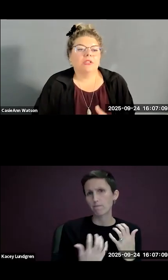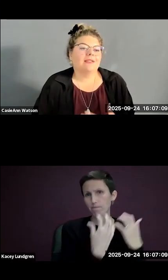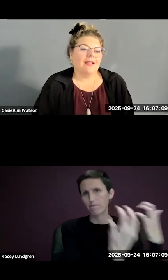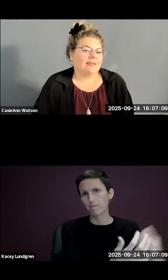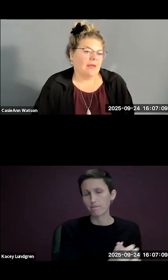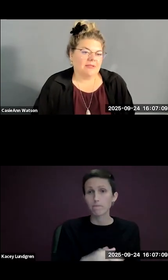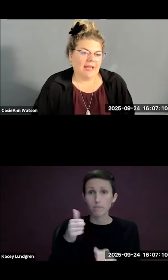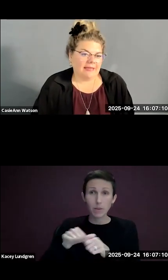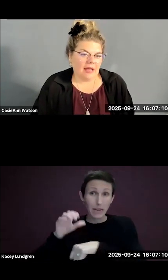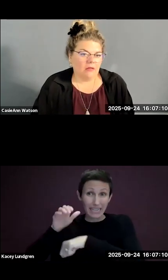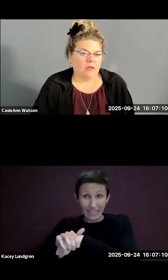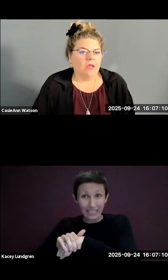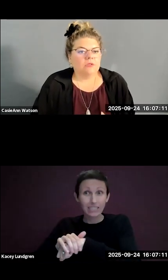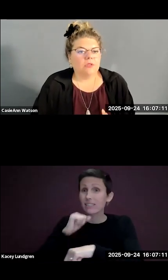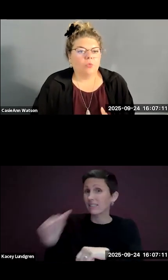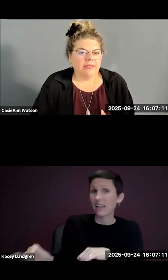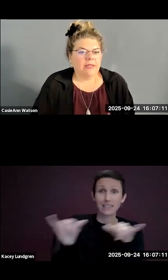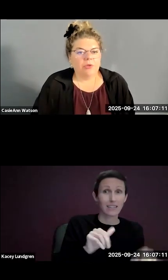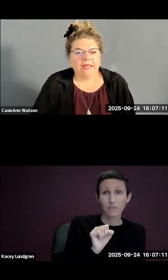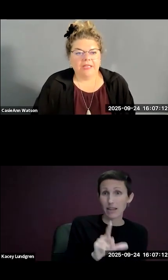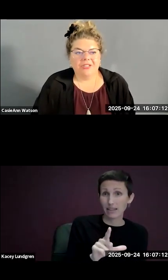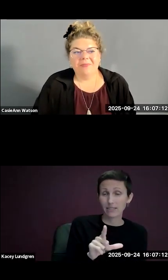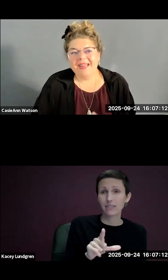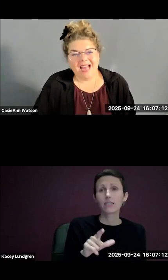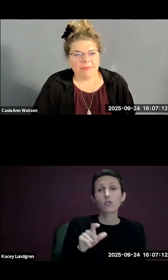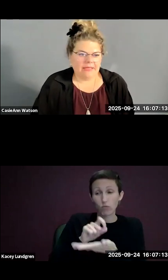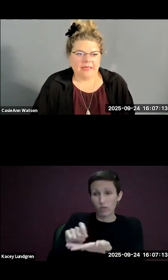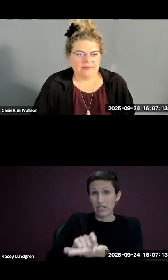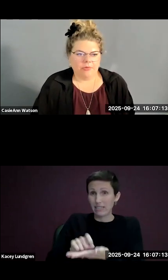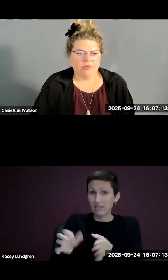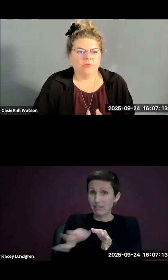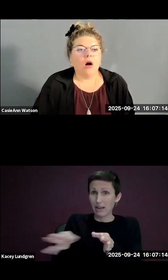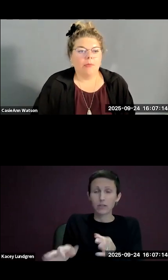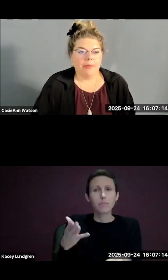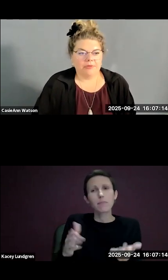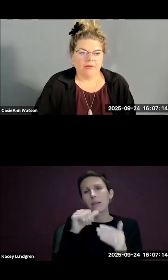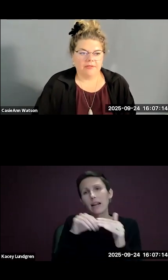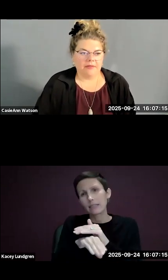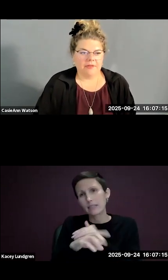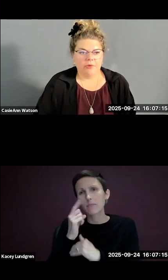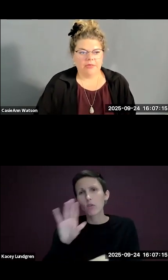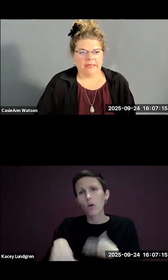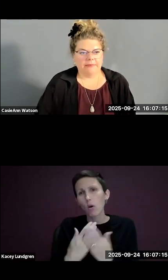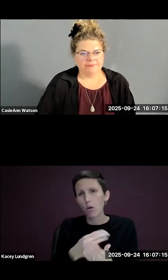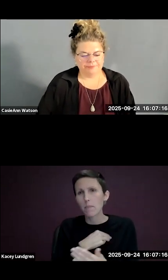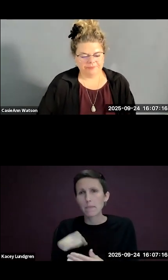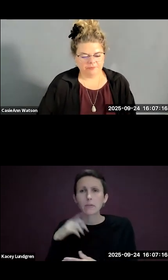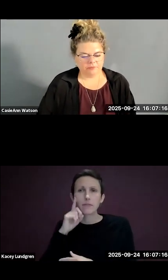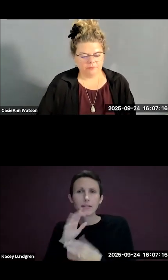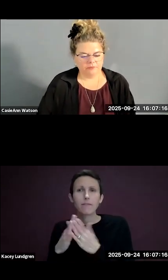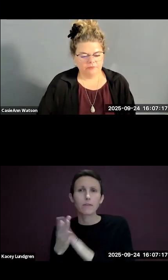that English is not the same as ASL, so written communication may not be accessible to all members of the deaf